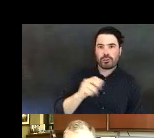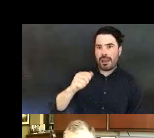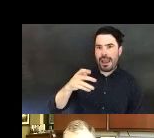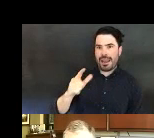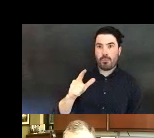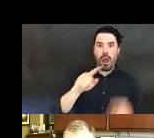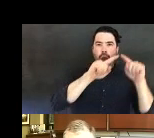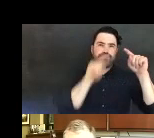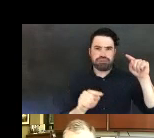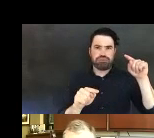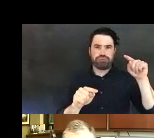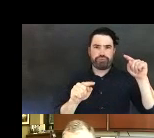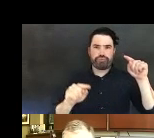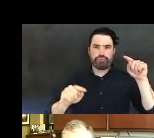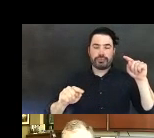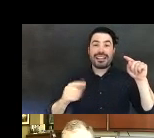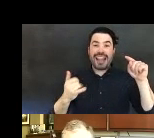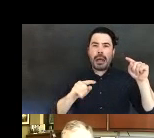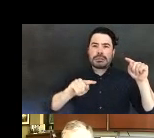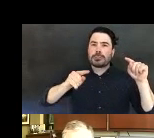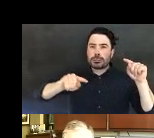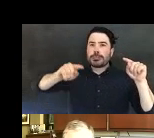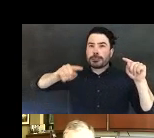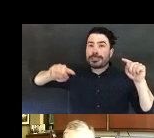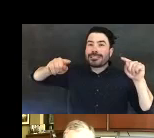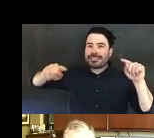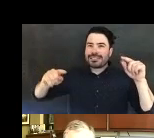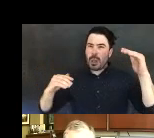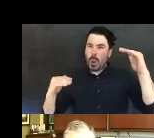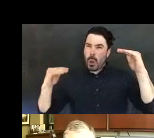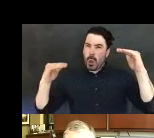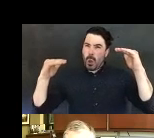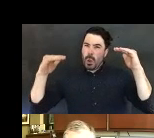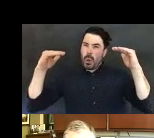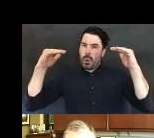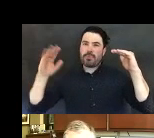up and we're getting close to prior volume. If we go to the next slide.